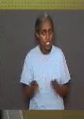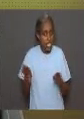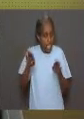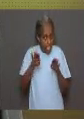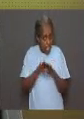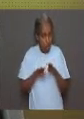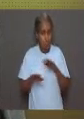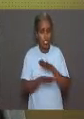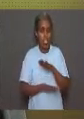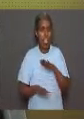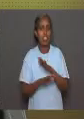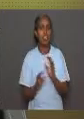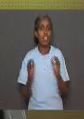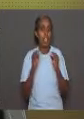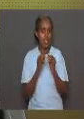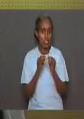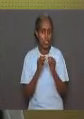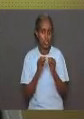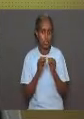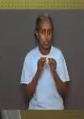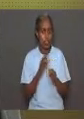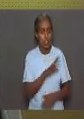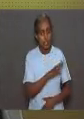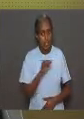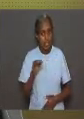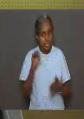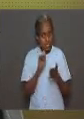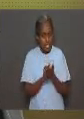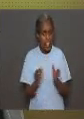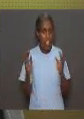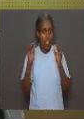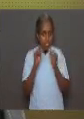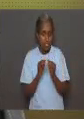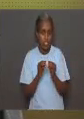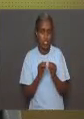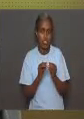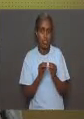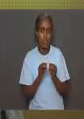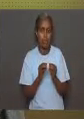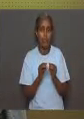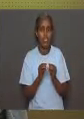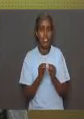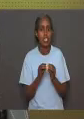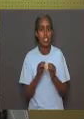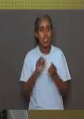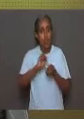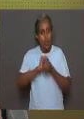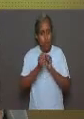closed under additions, and that addition is